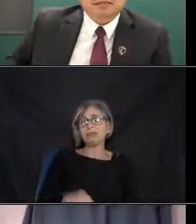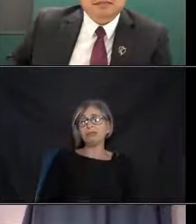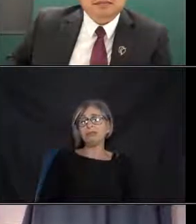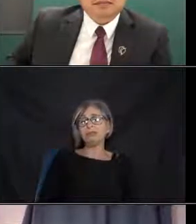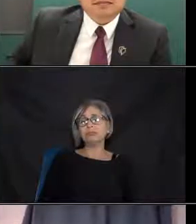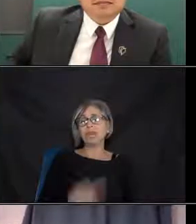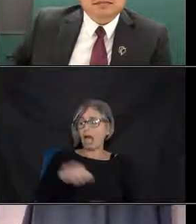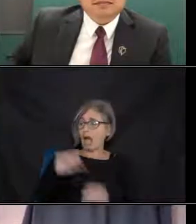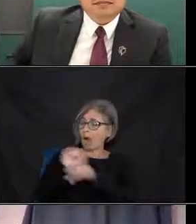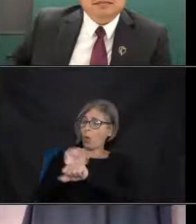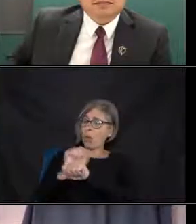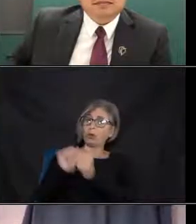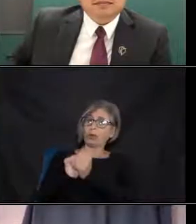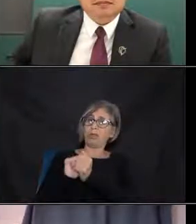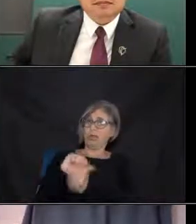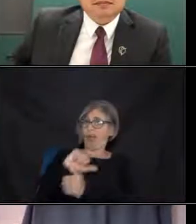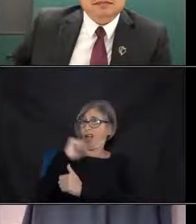I've worked with